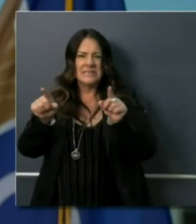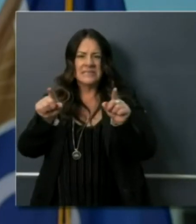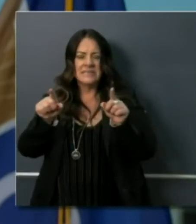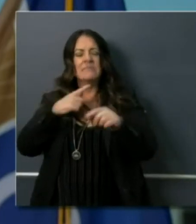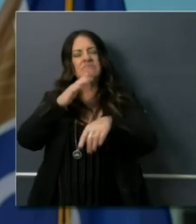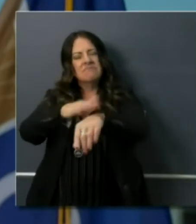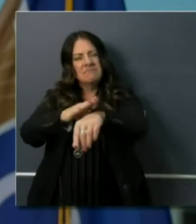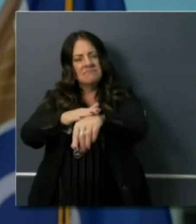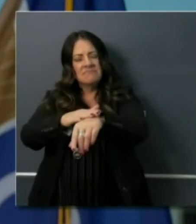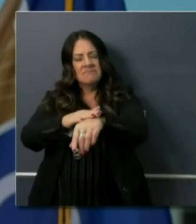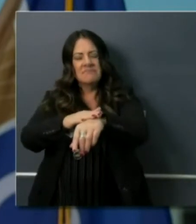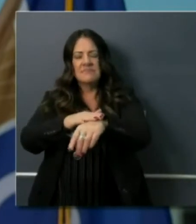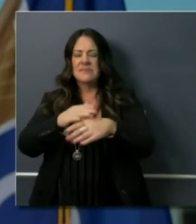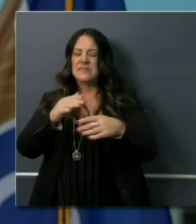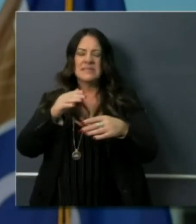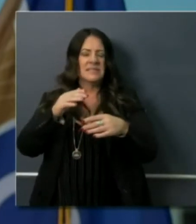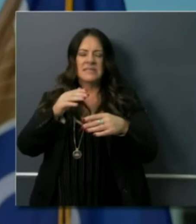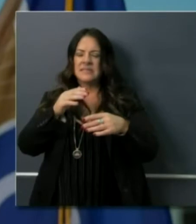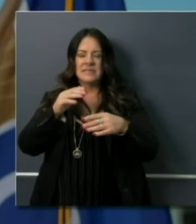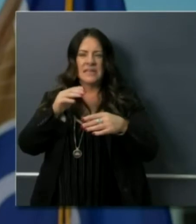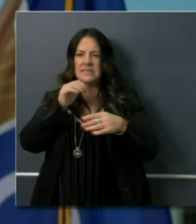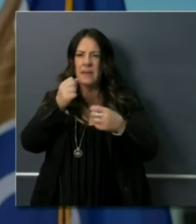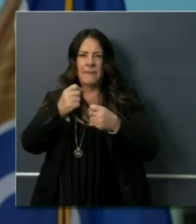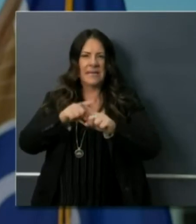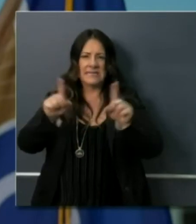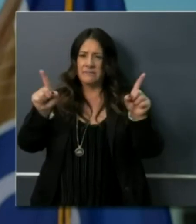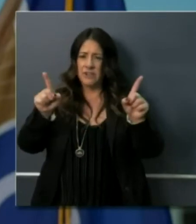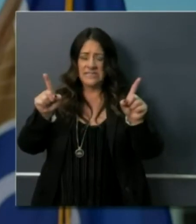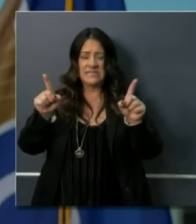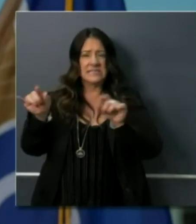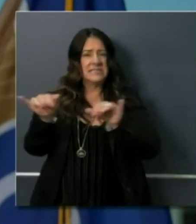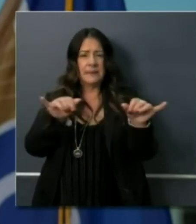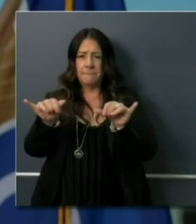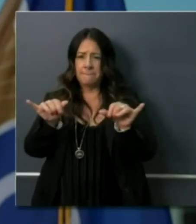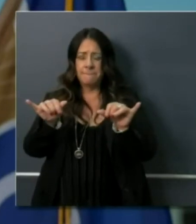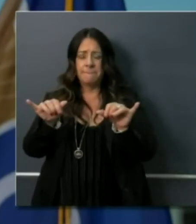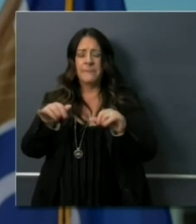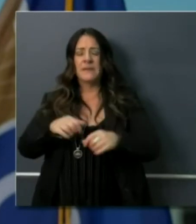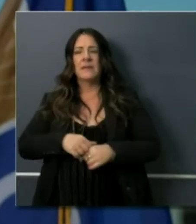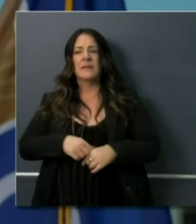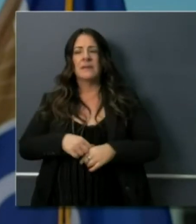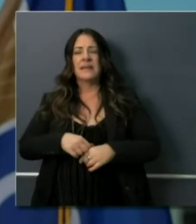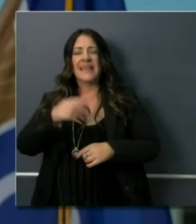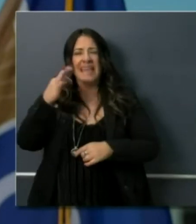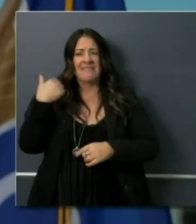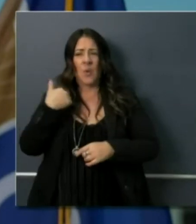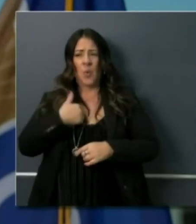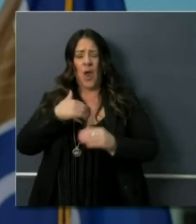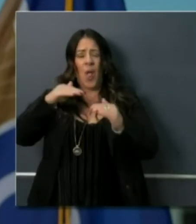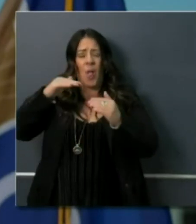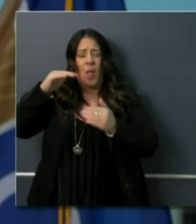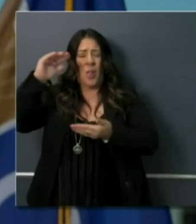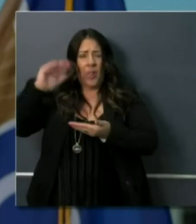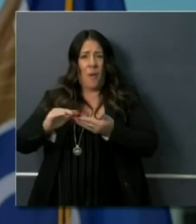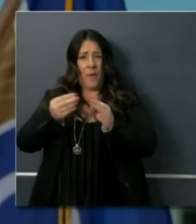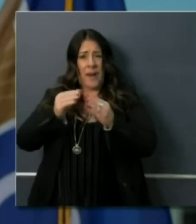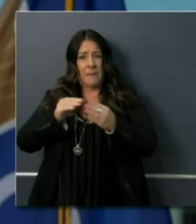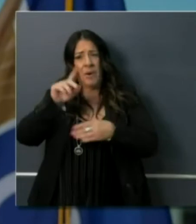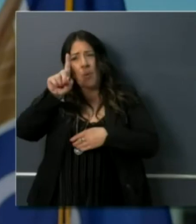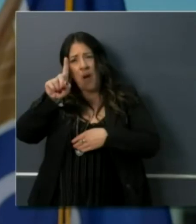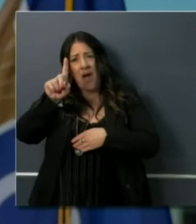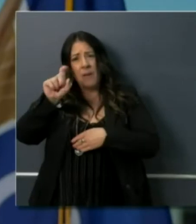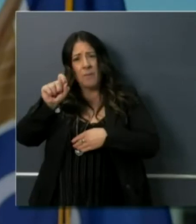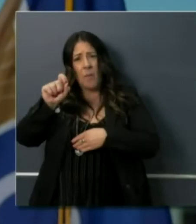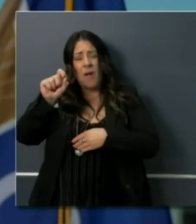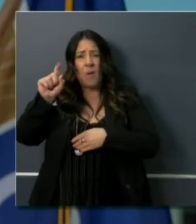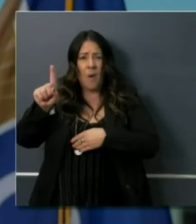people, even 2 data points don't either. But when we are in single digits, low single digits, that's a very good